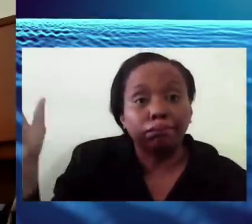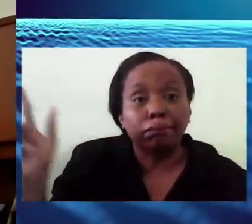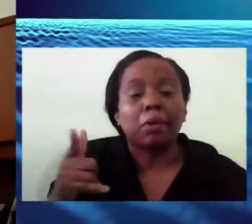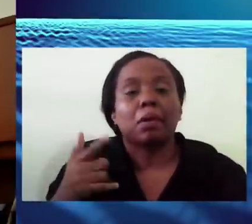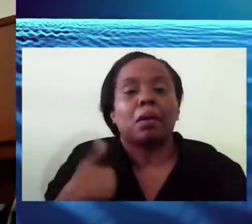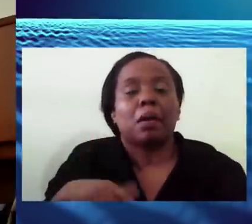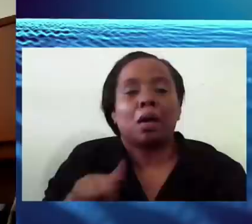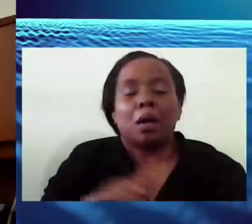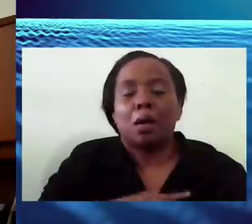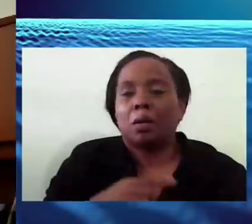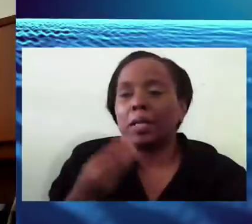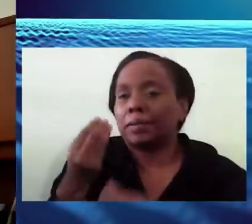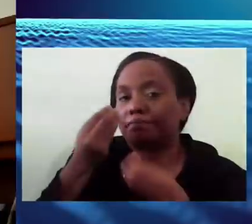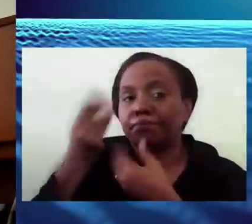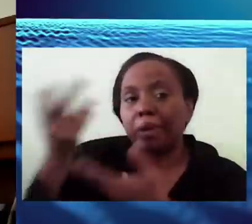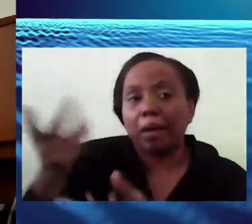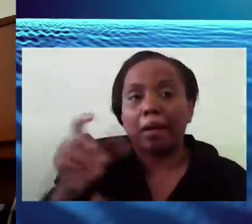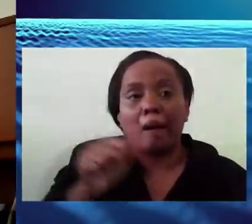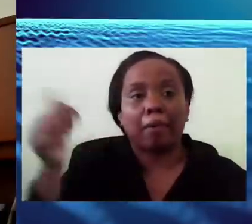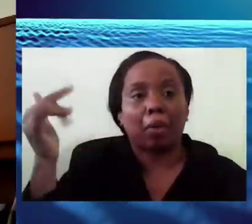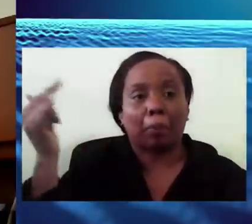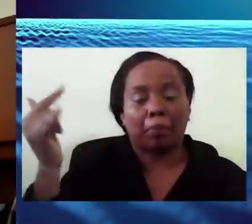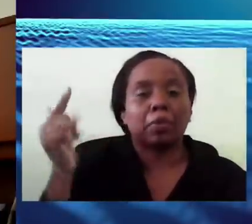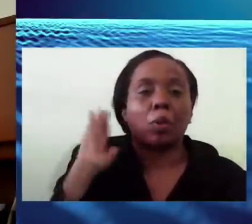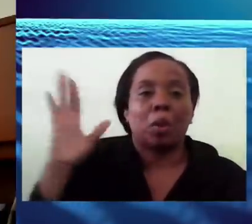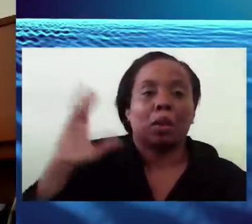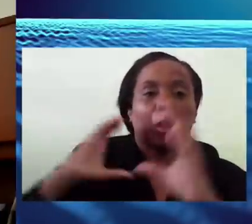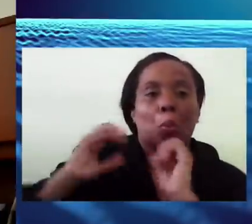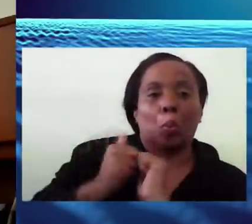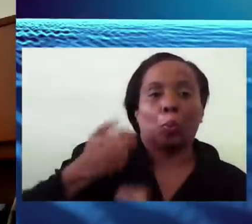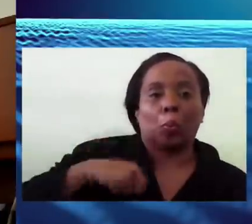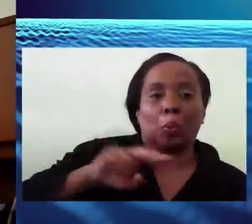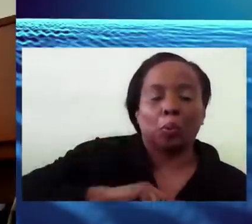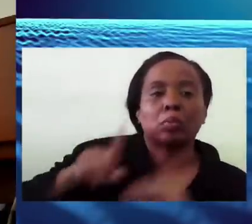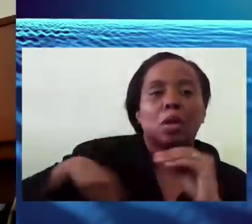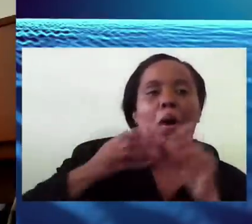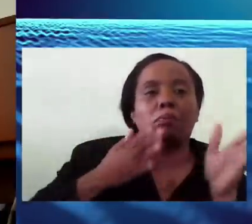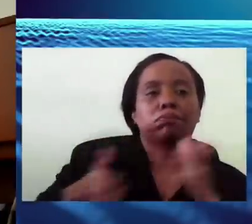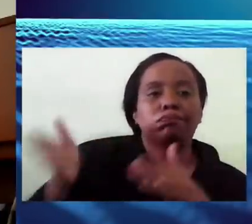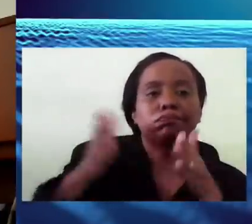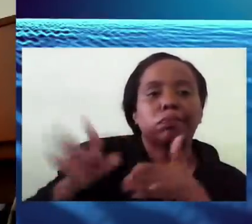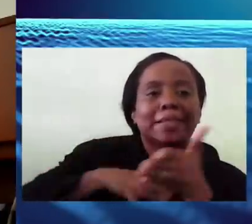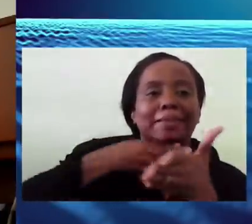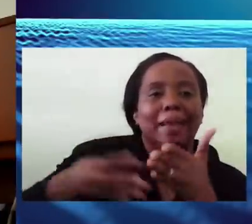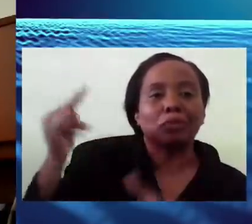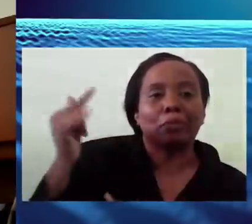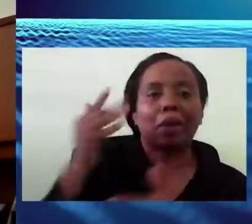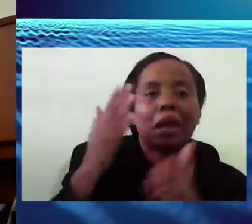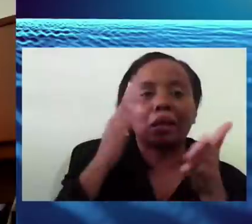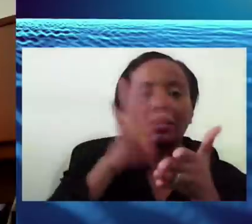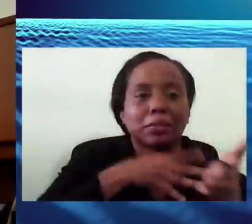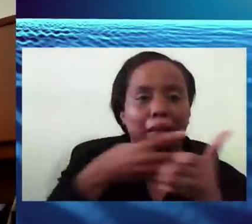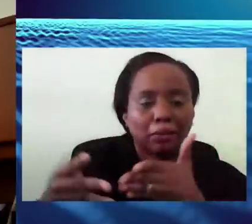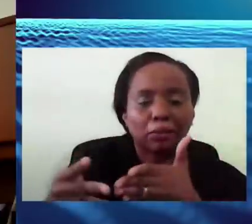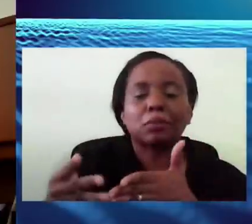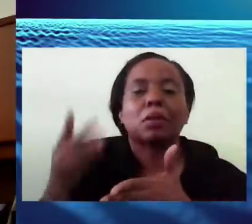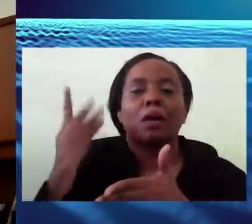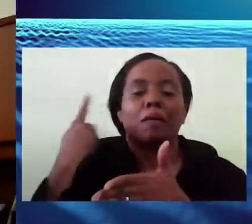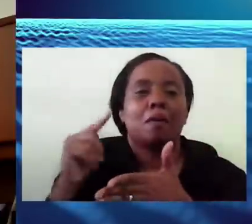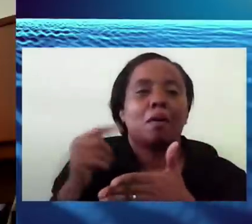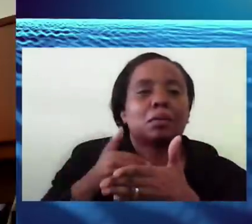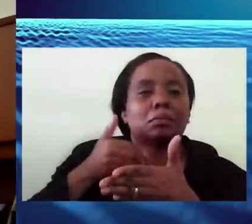various airlines, and so they will be communicating with us about what their flight schedules are expected to be over the coming